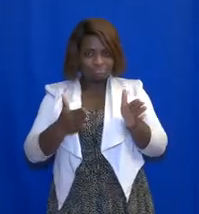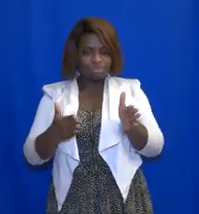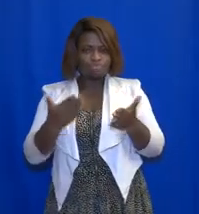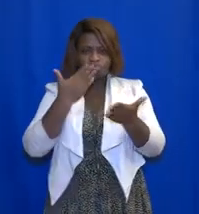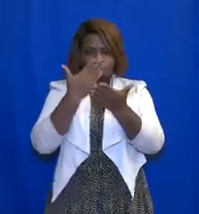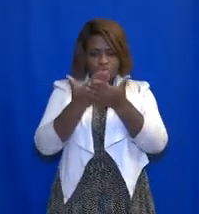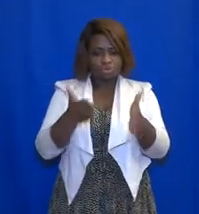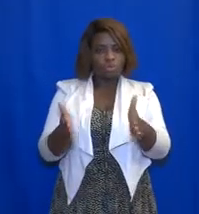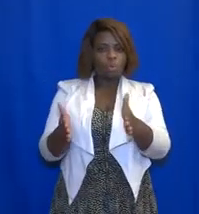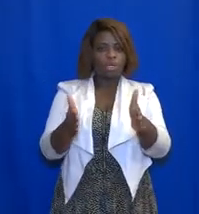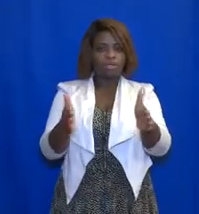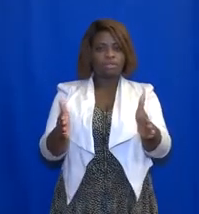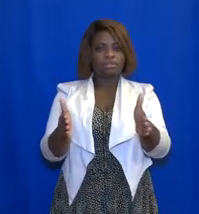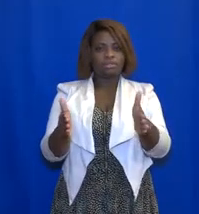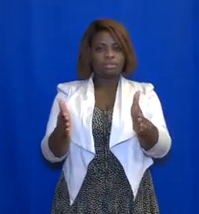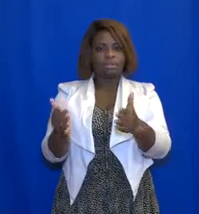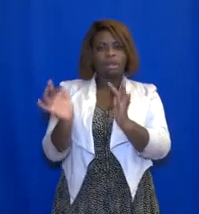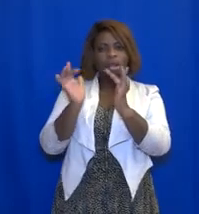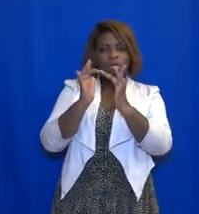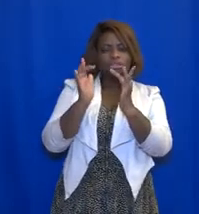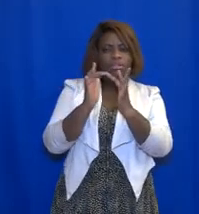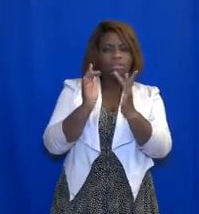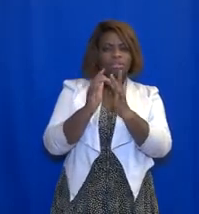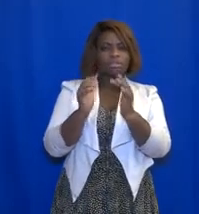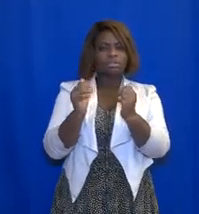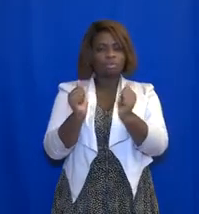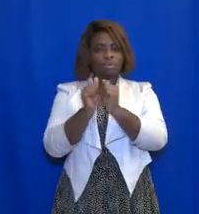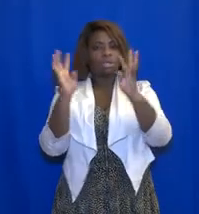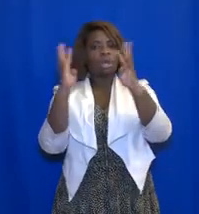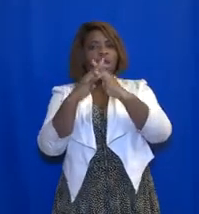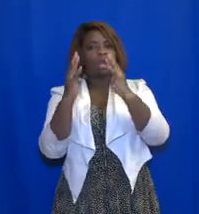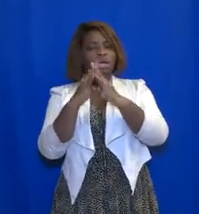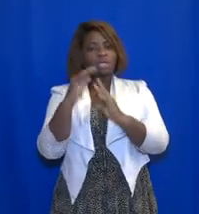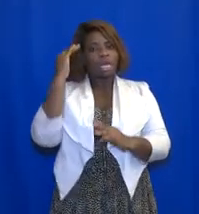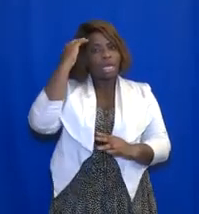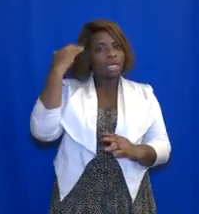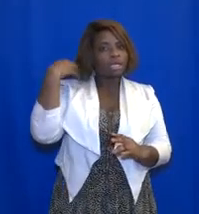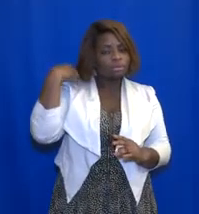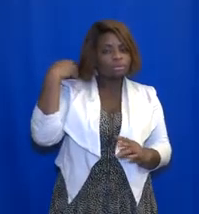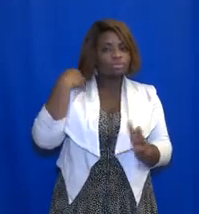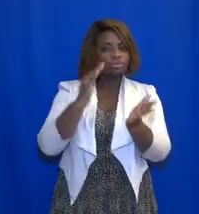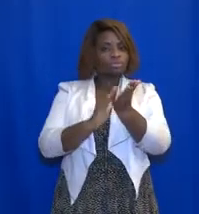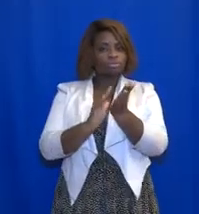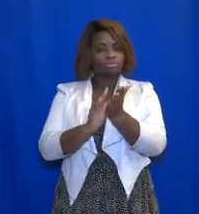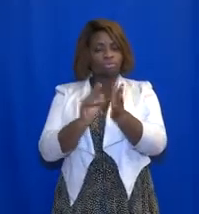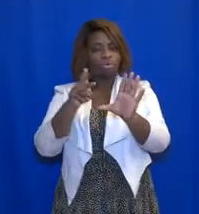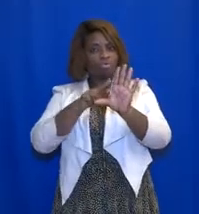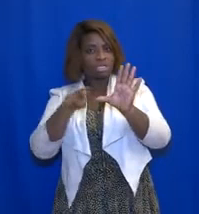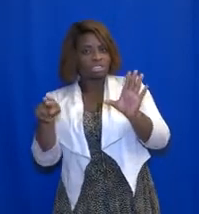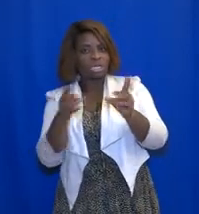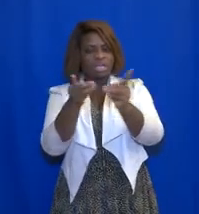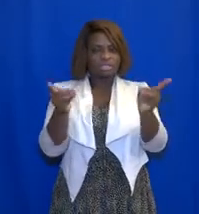relevant measures in consultation with the Conference of Heads of Basic Schools and Regional and